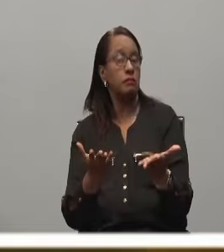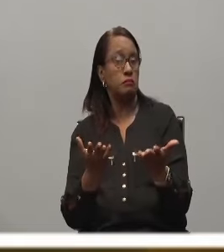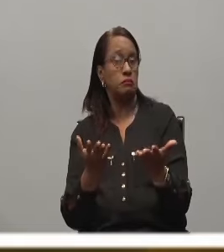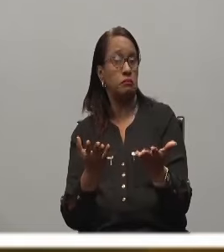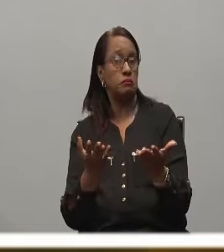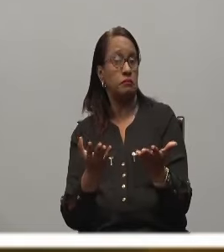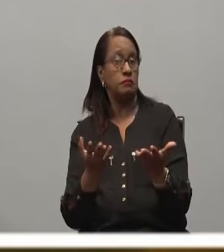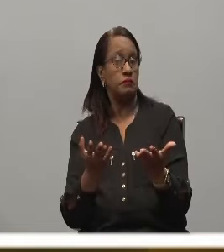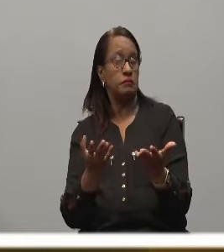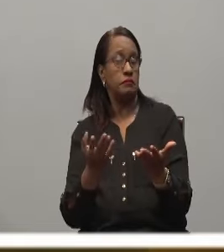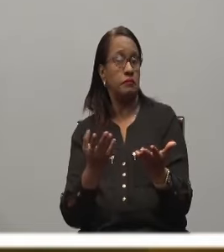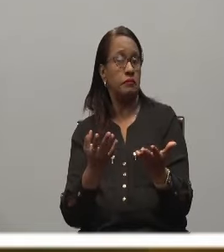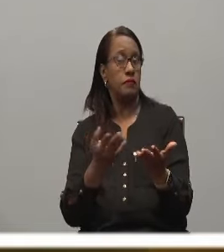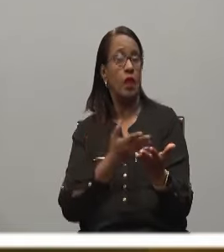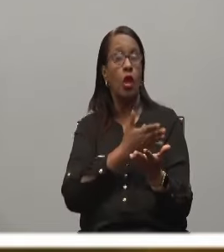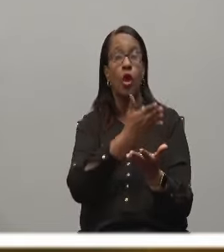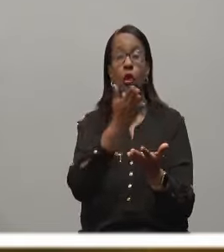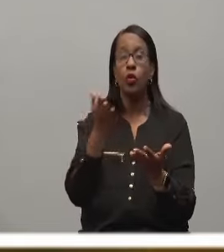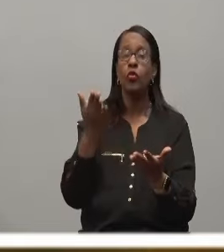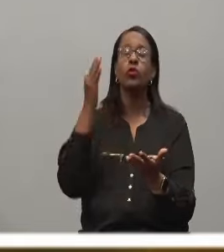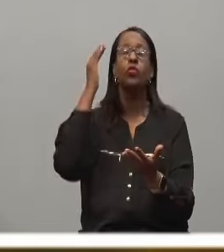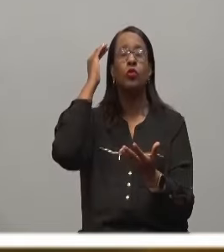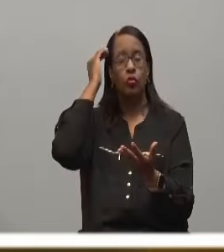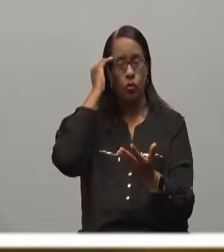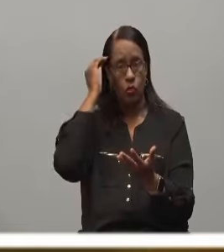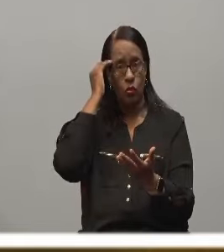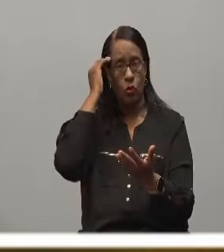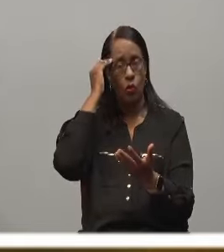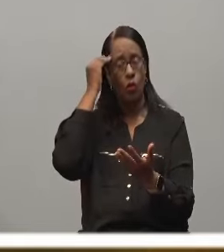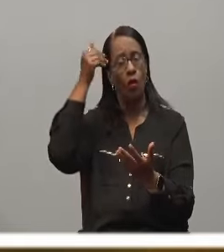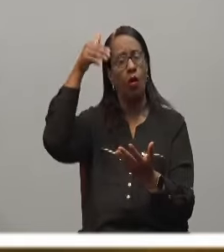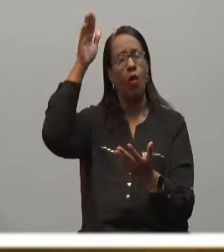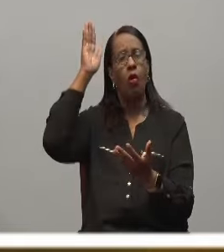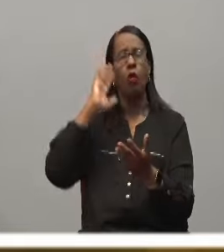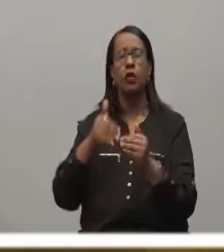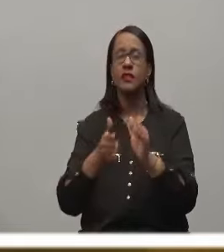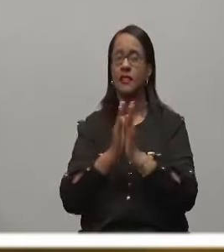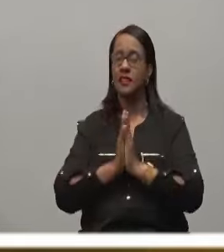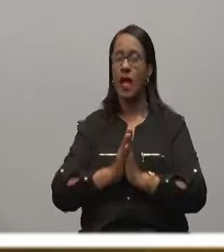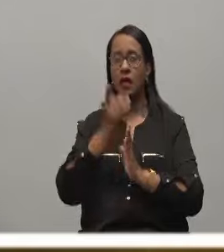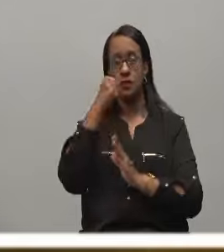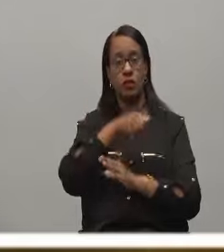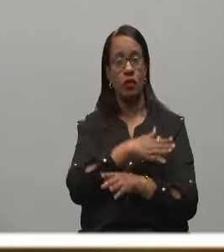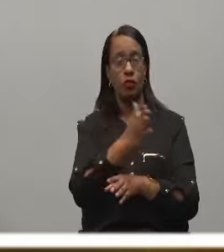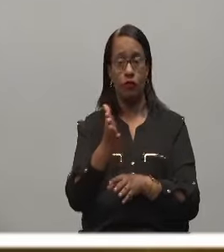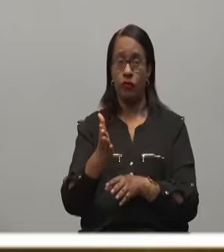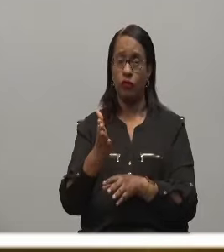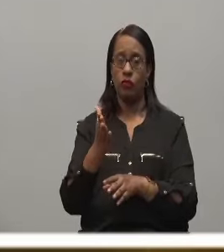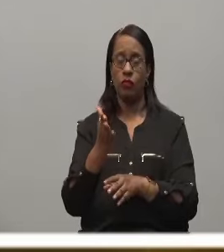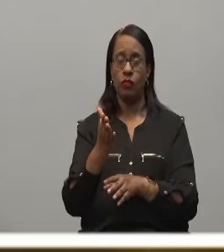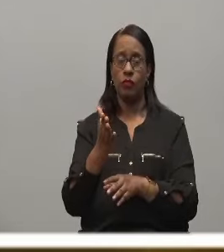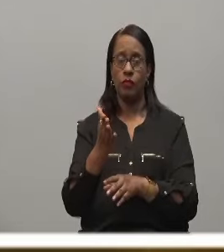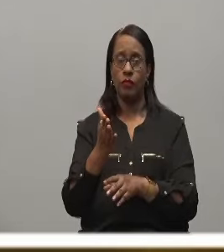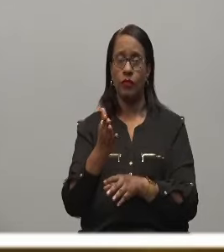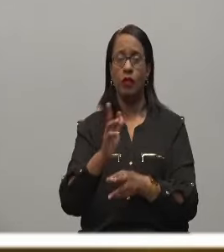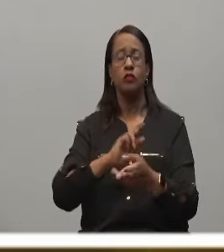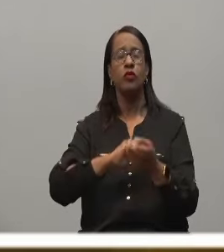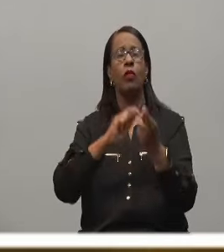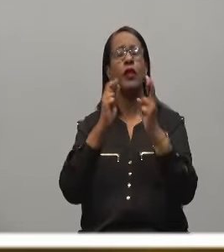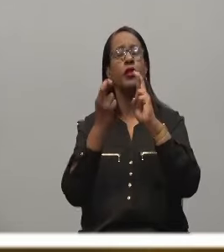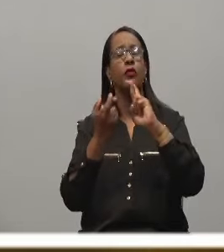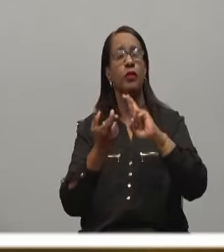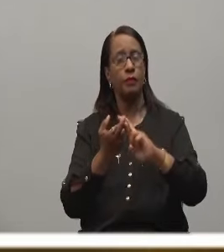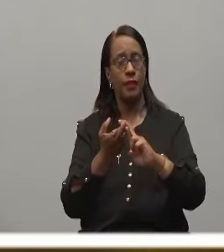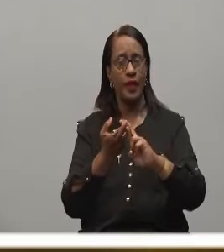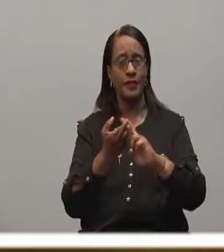means finding out where God is asking or calling you to. So